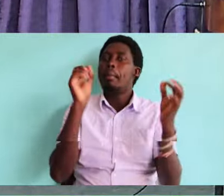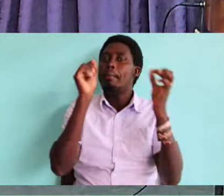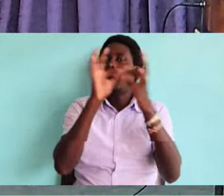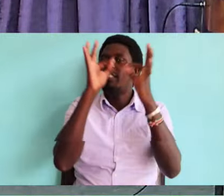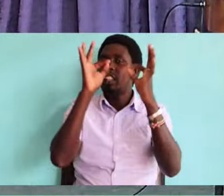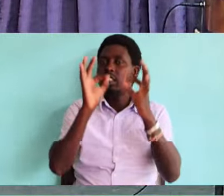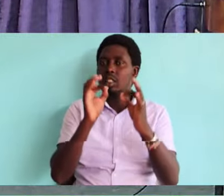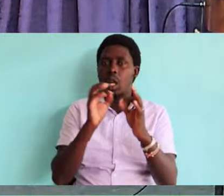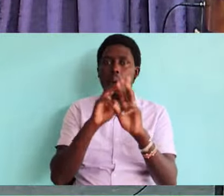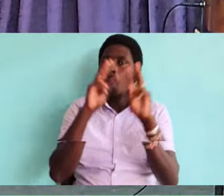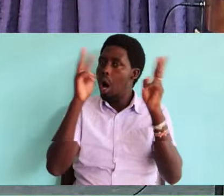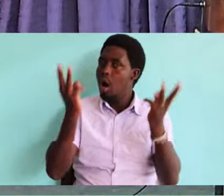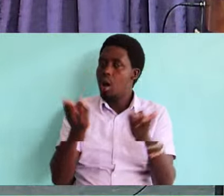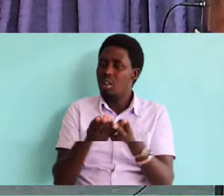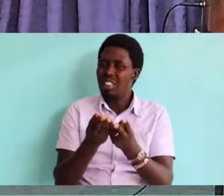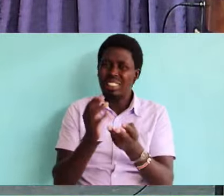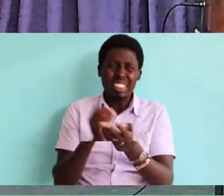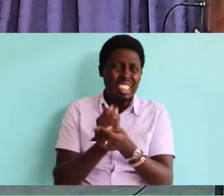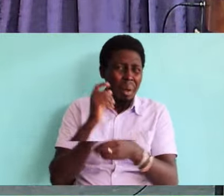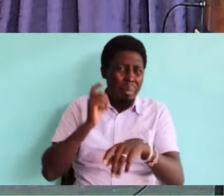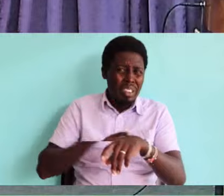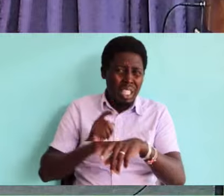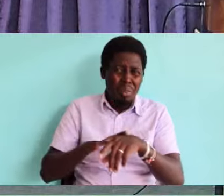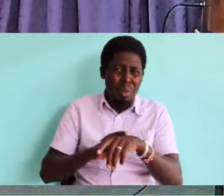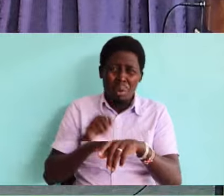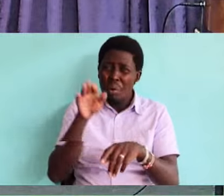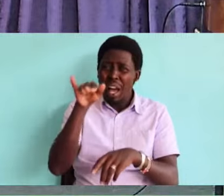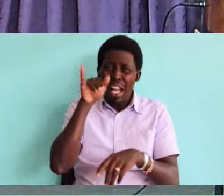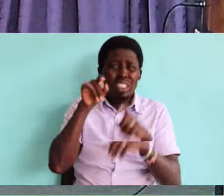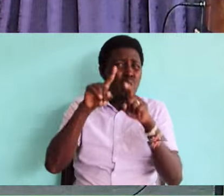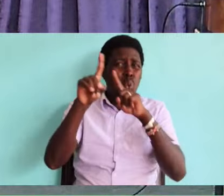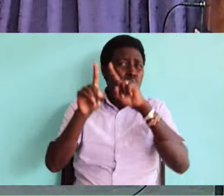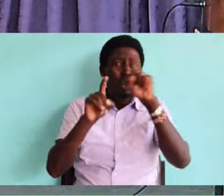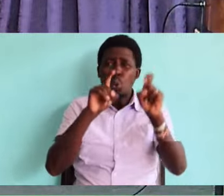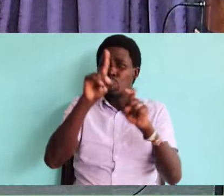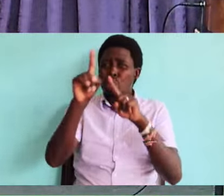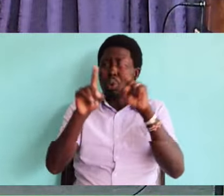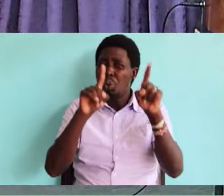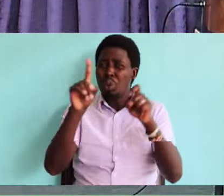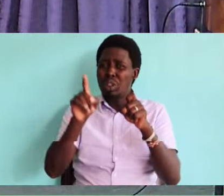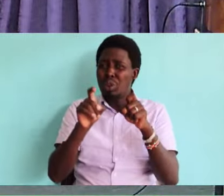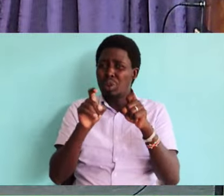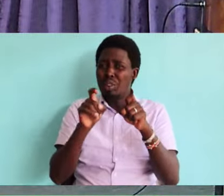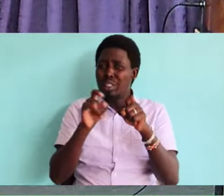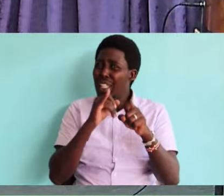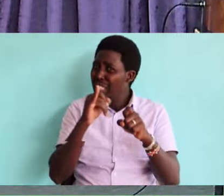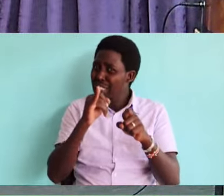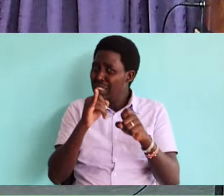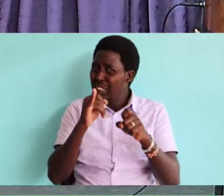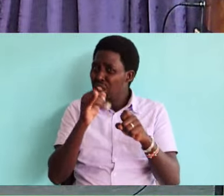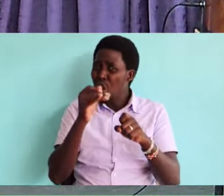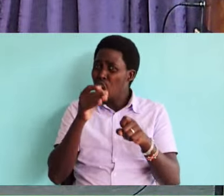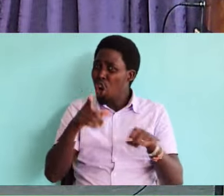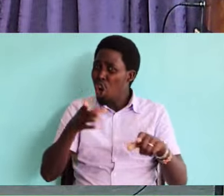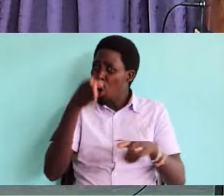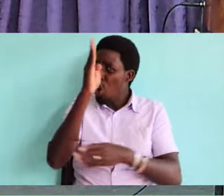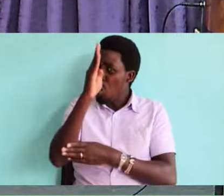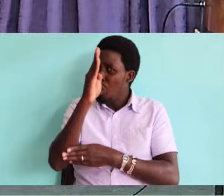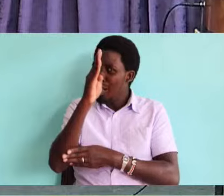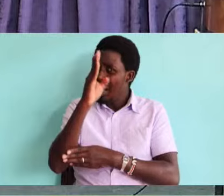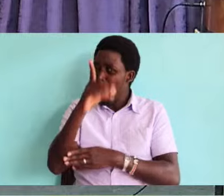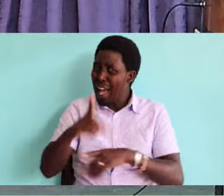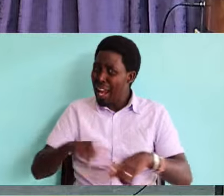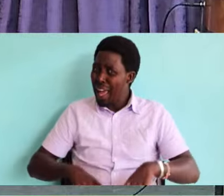through times when we even ask questions. Is God still there? Did